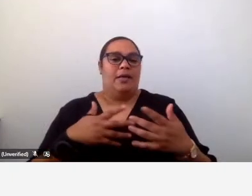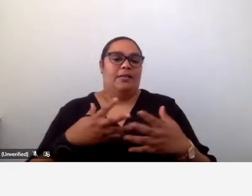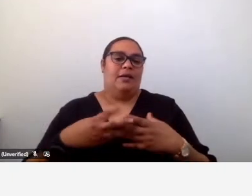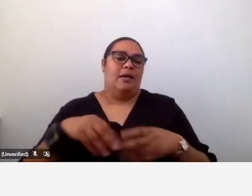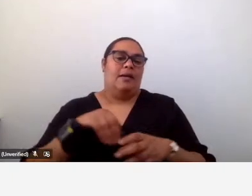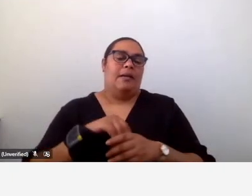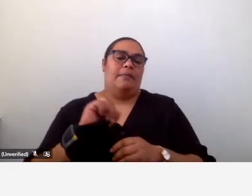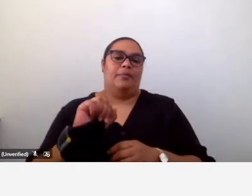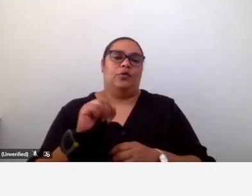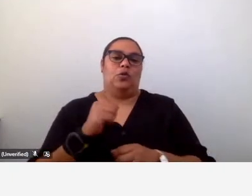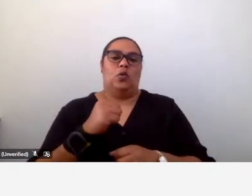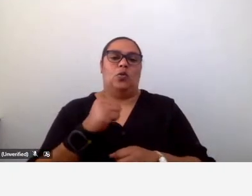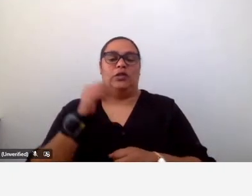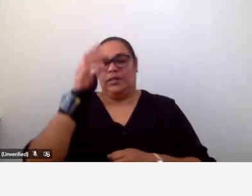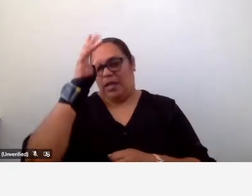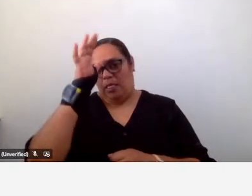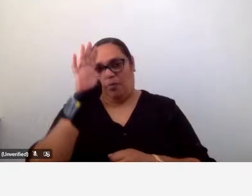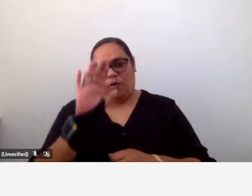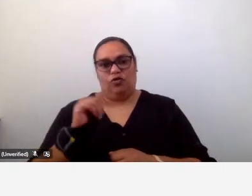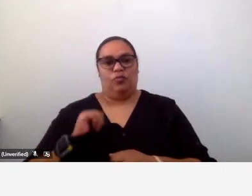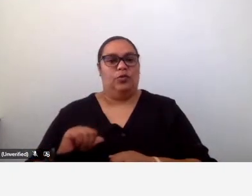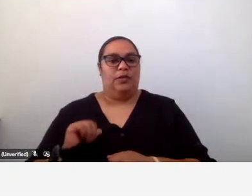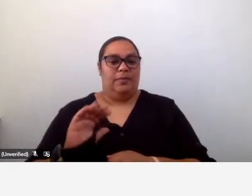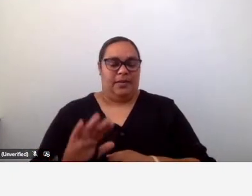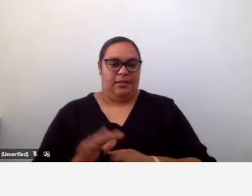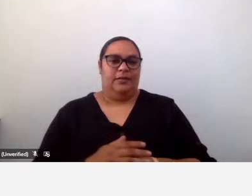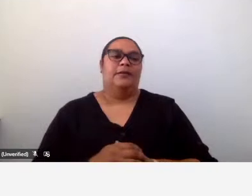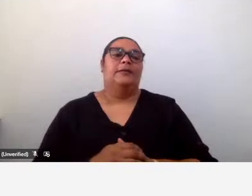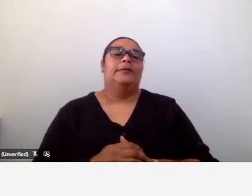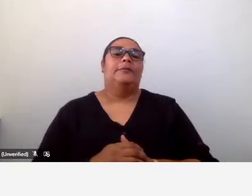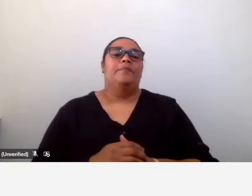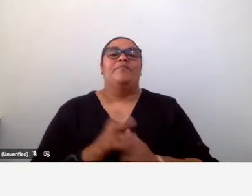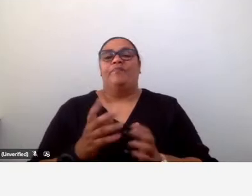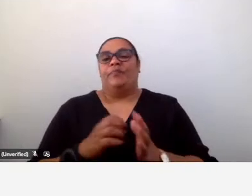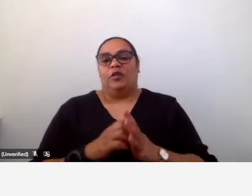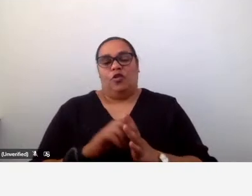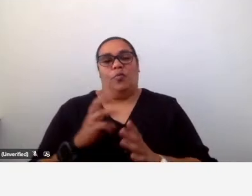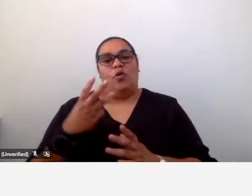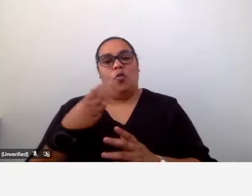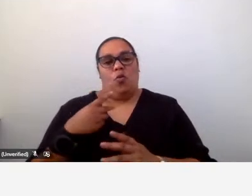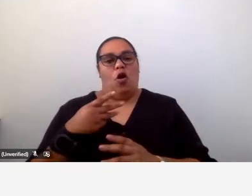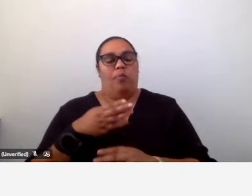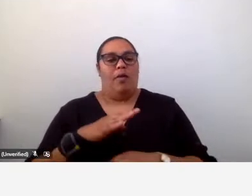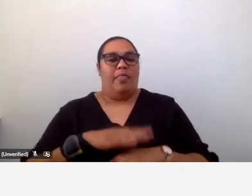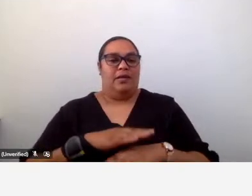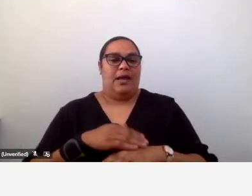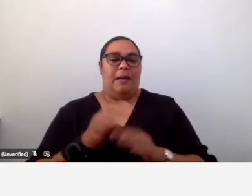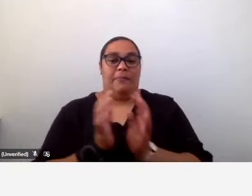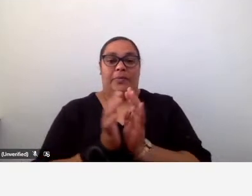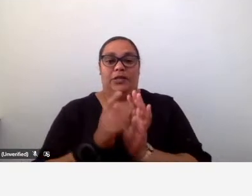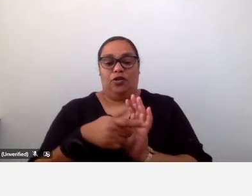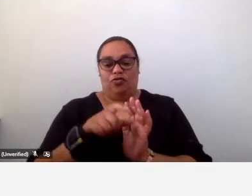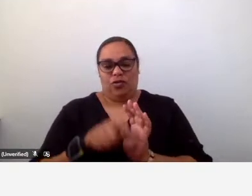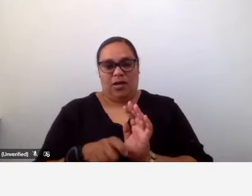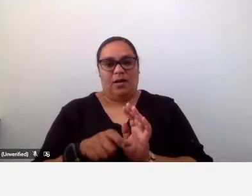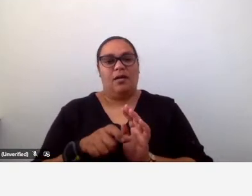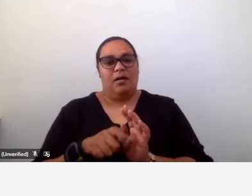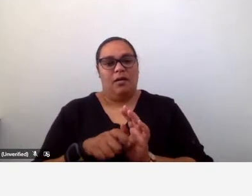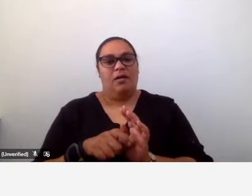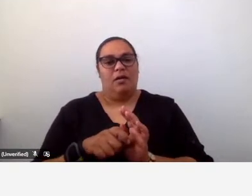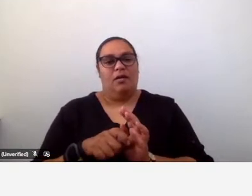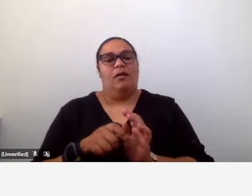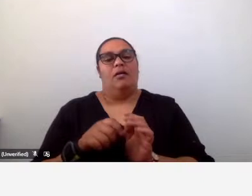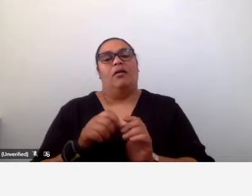around Stellenbosch municipality. For example, there was a meeting, Chair, happy is here as